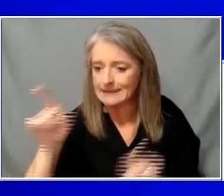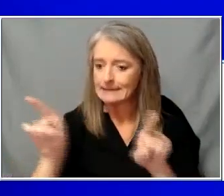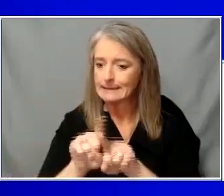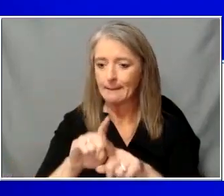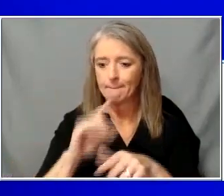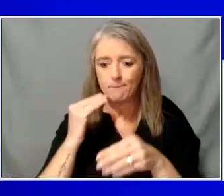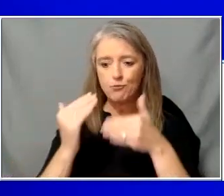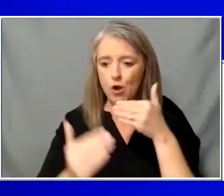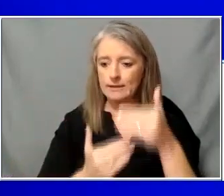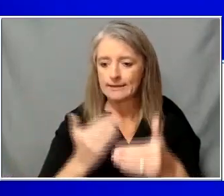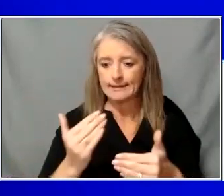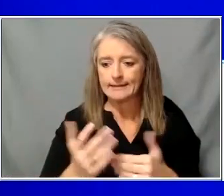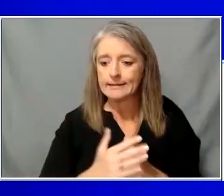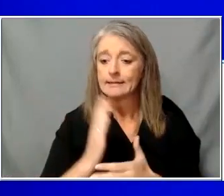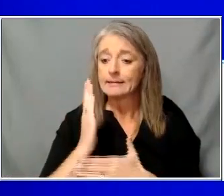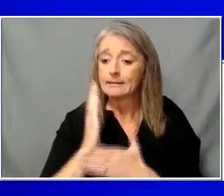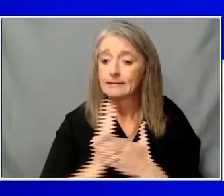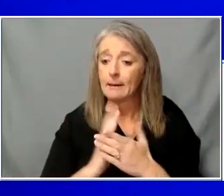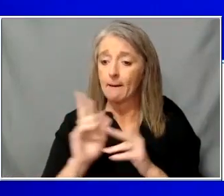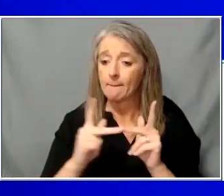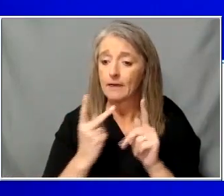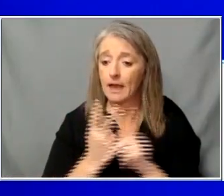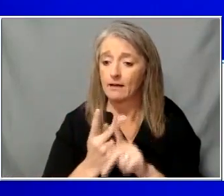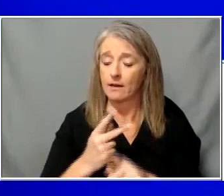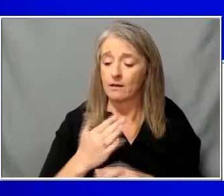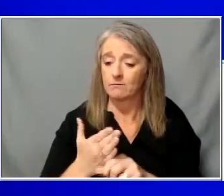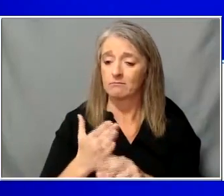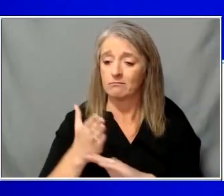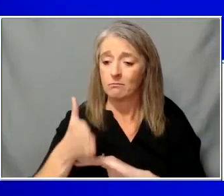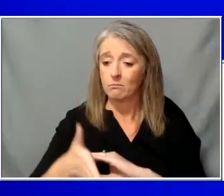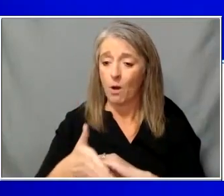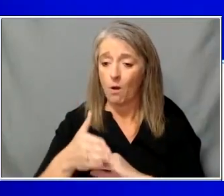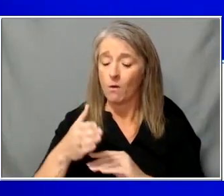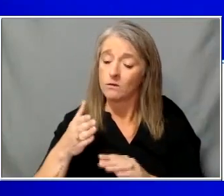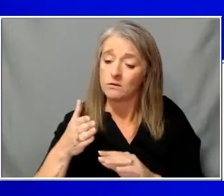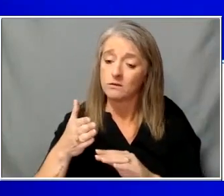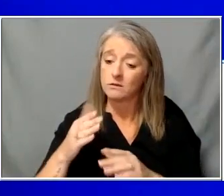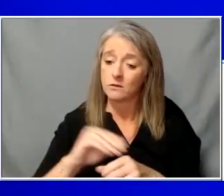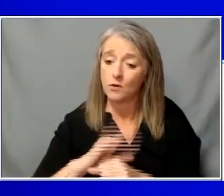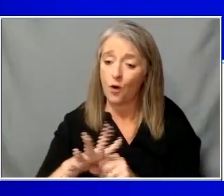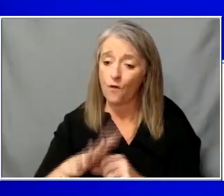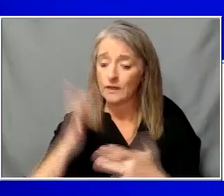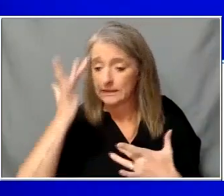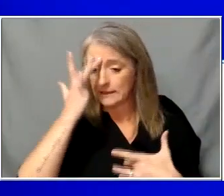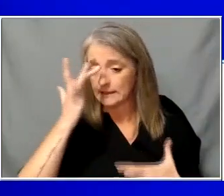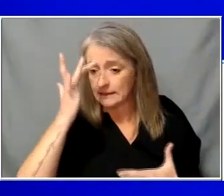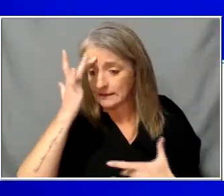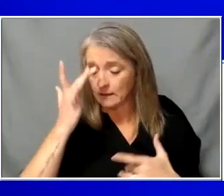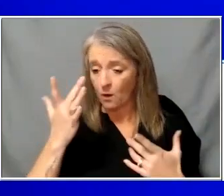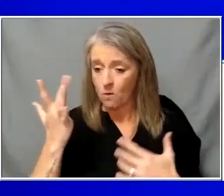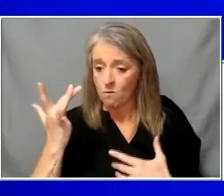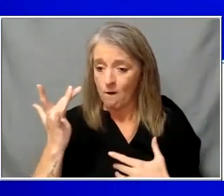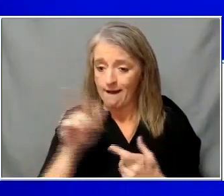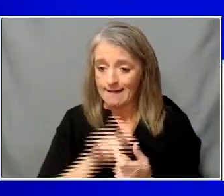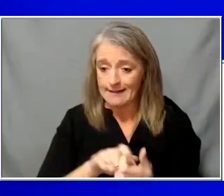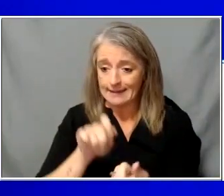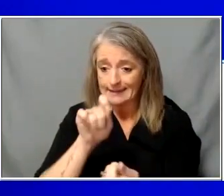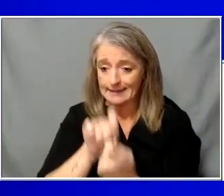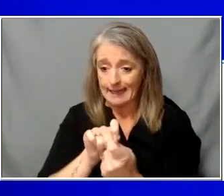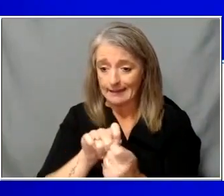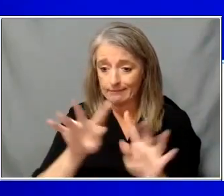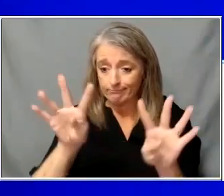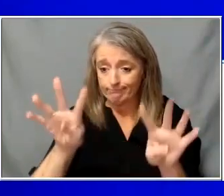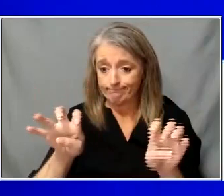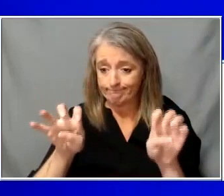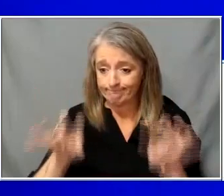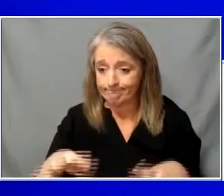process. Some sort of post-COVID or long COVID type syndrome. Why exactly, that question is being answered.